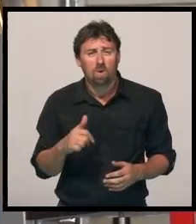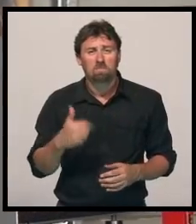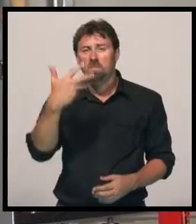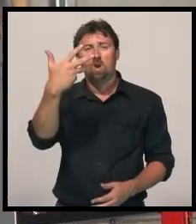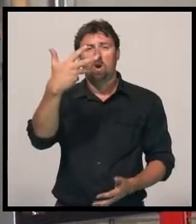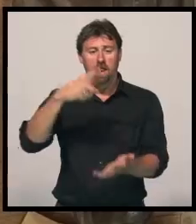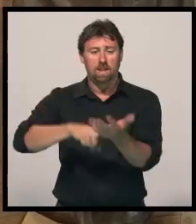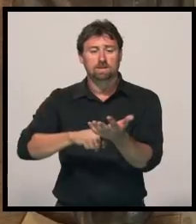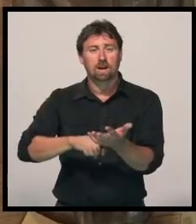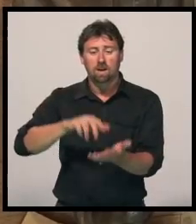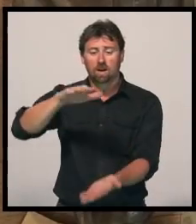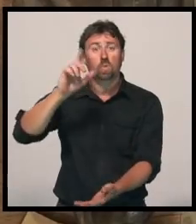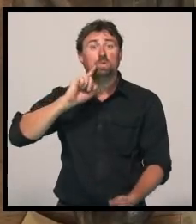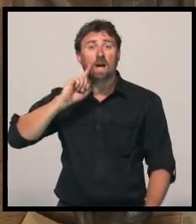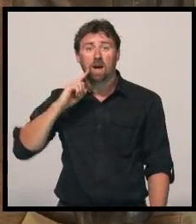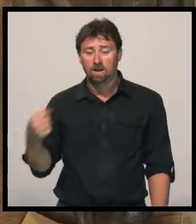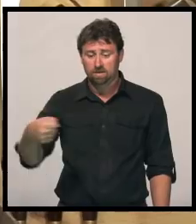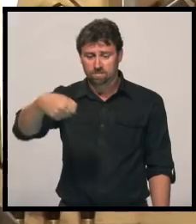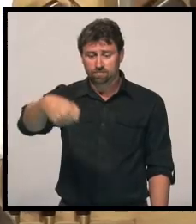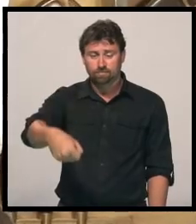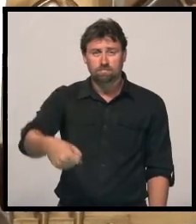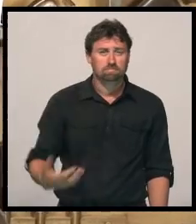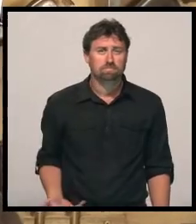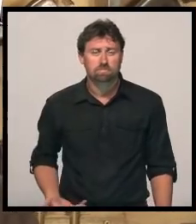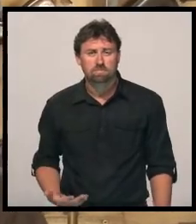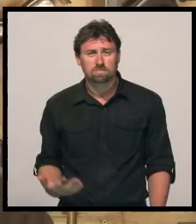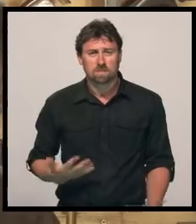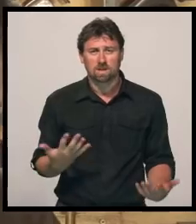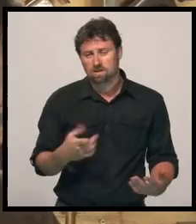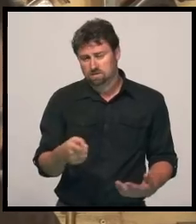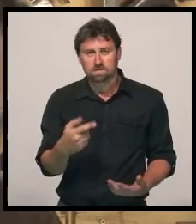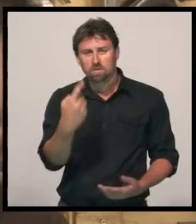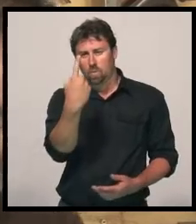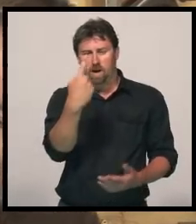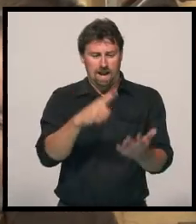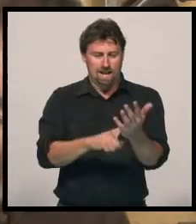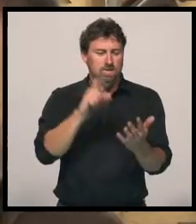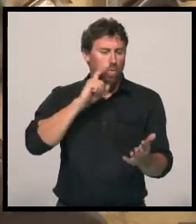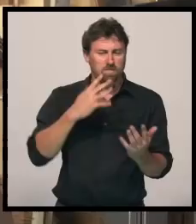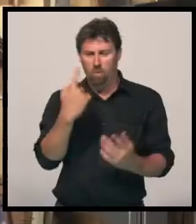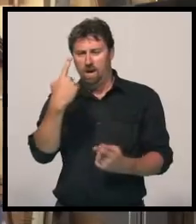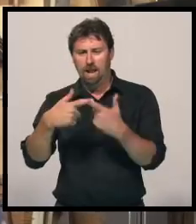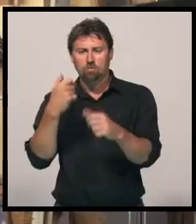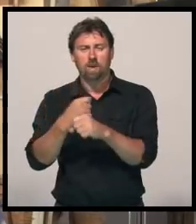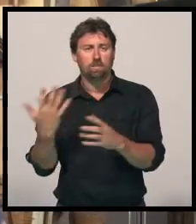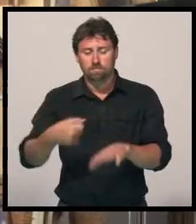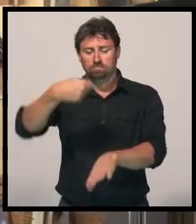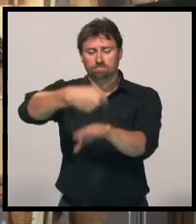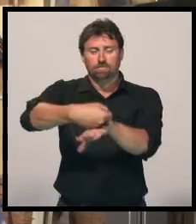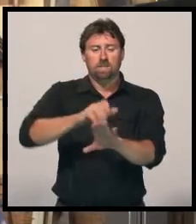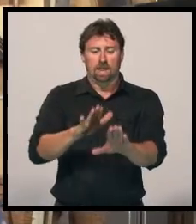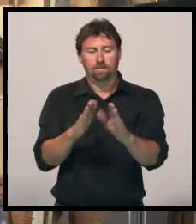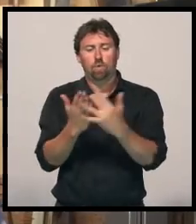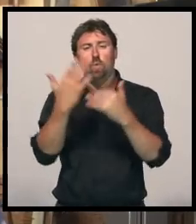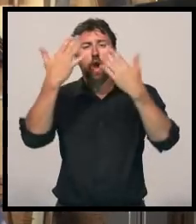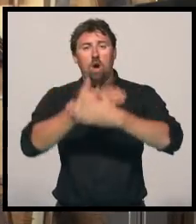litre bucket of water. 1 litre of water equals a kilo, so that's a 9 kilo weight. If you put that on there and leave it overnight,